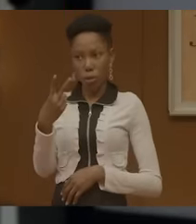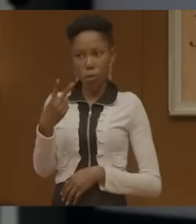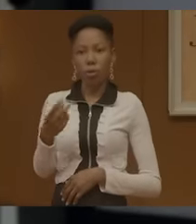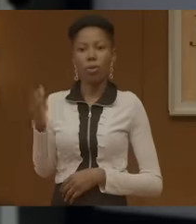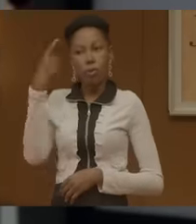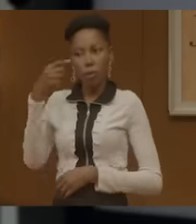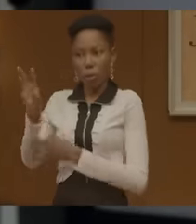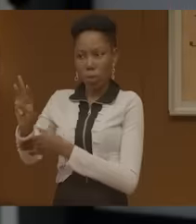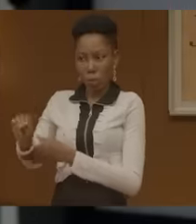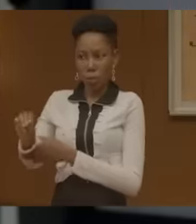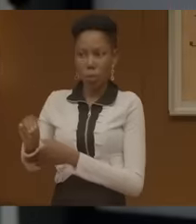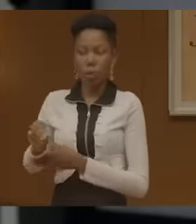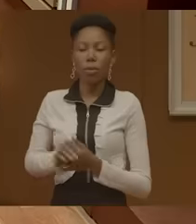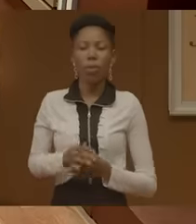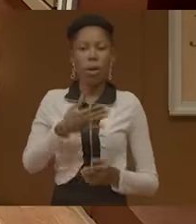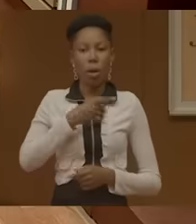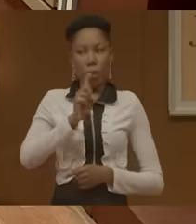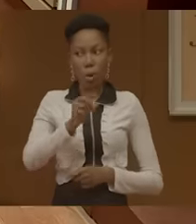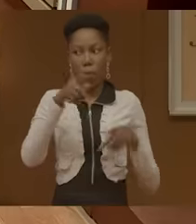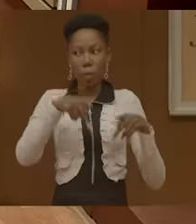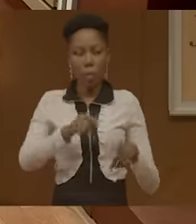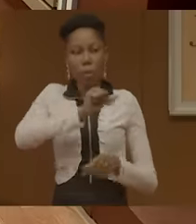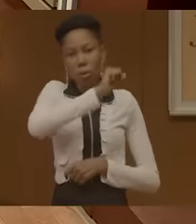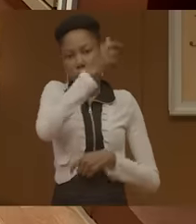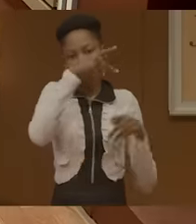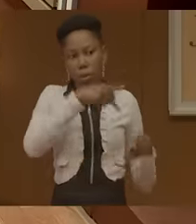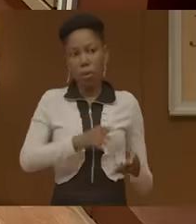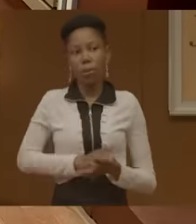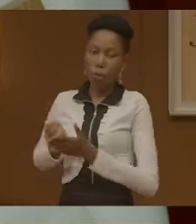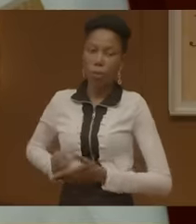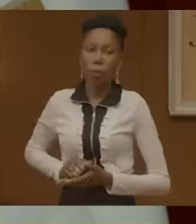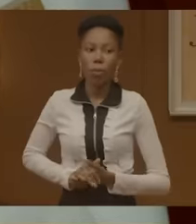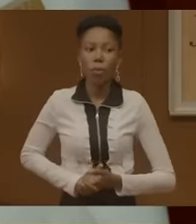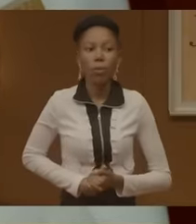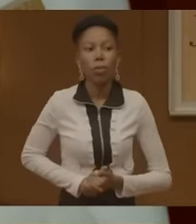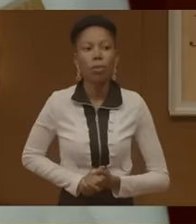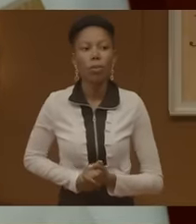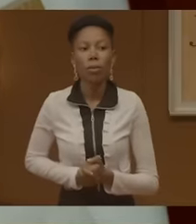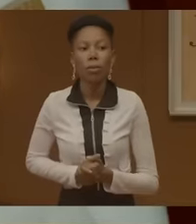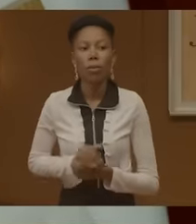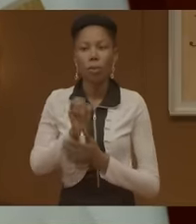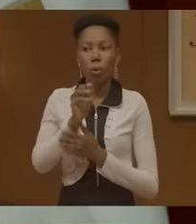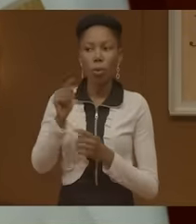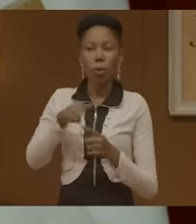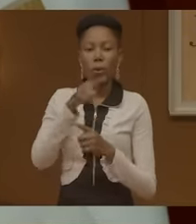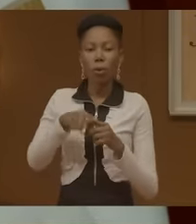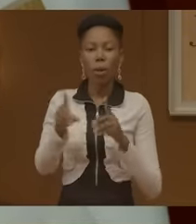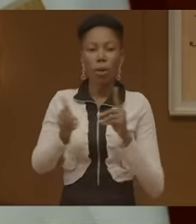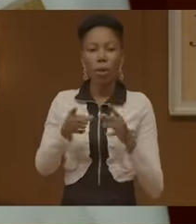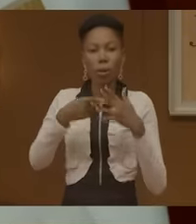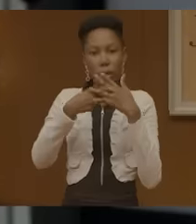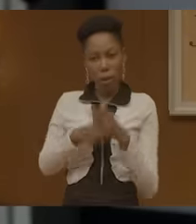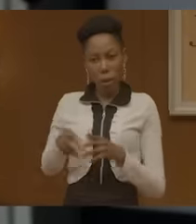one out of the marriage before we got married. For another man. So when did he start?